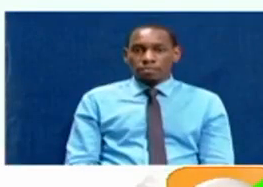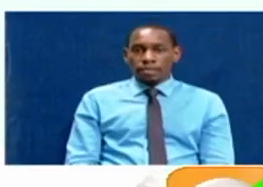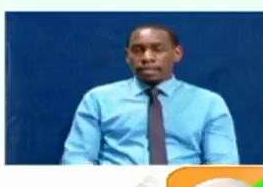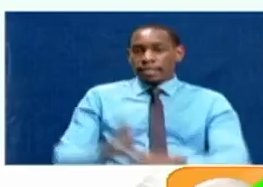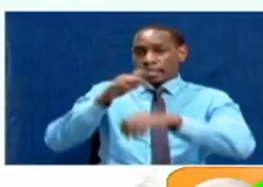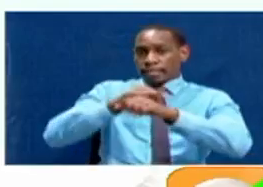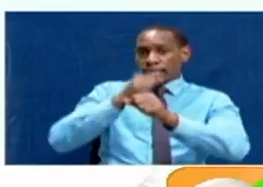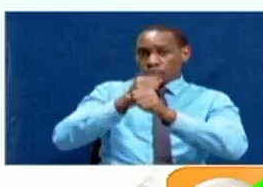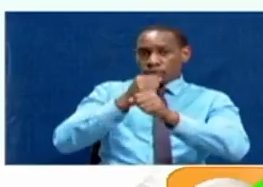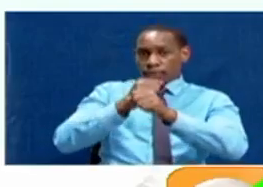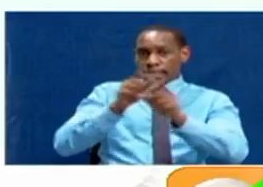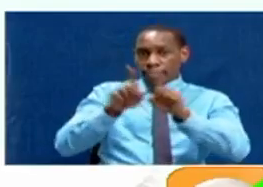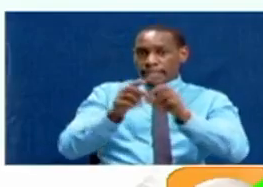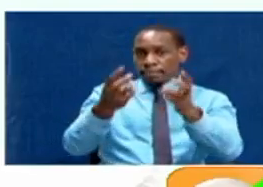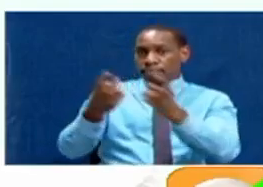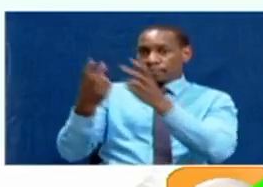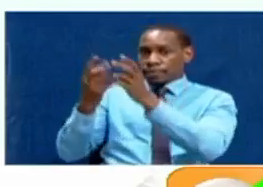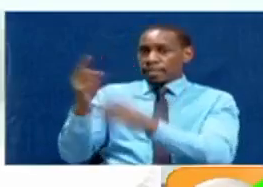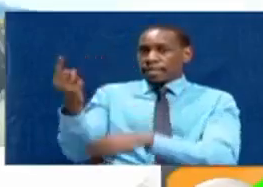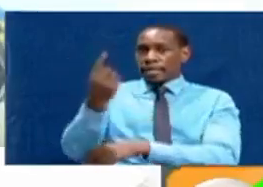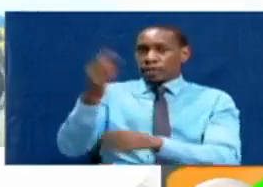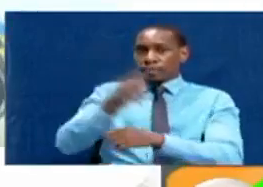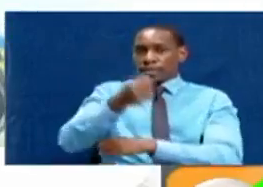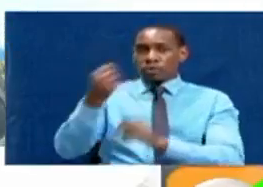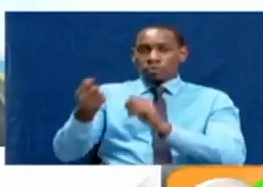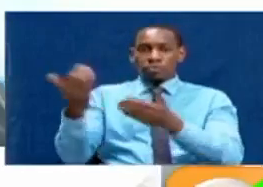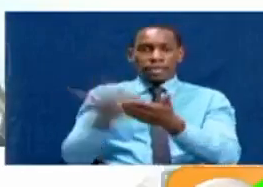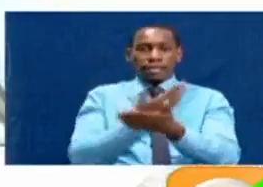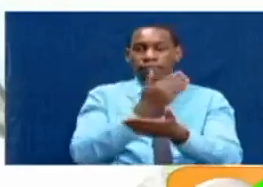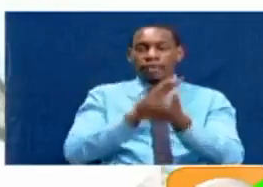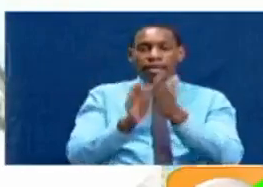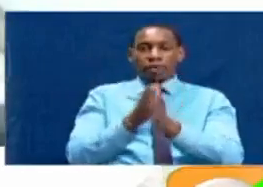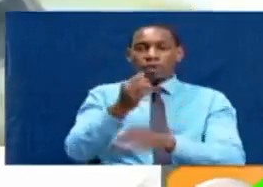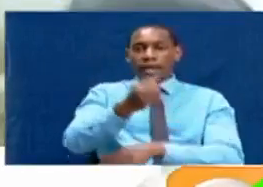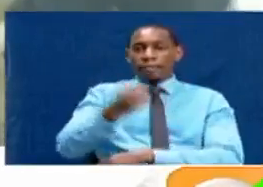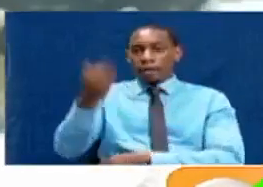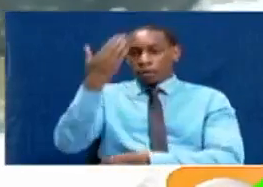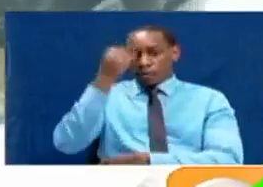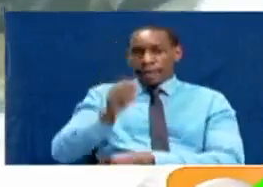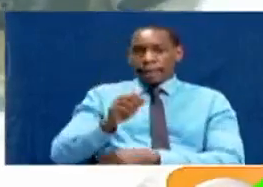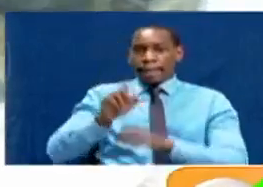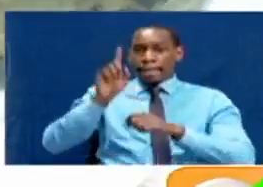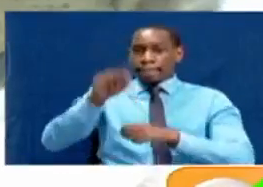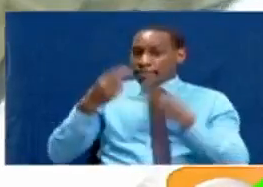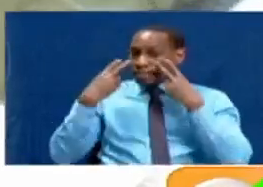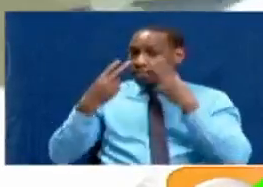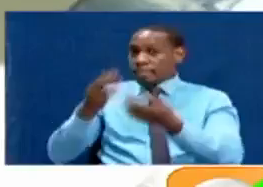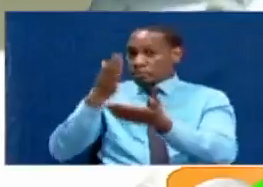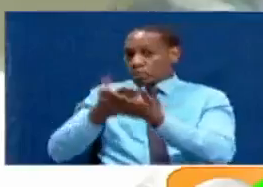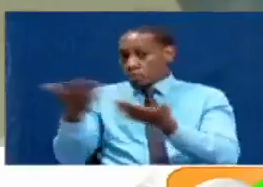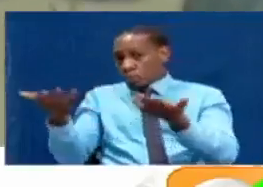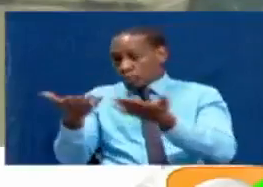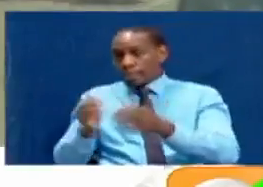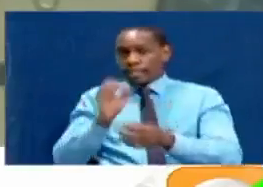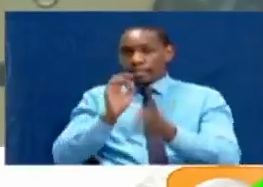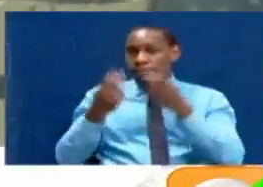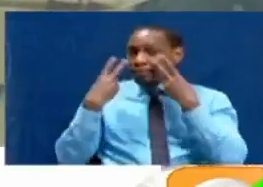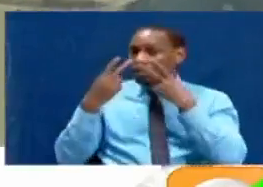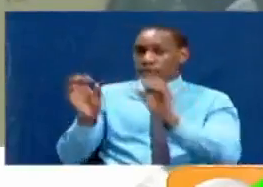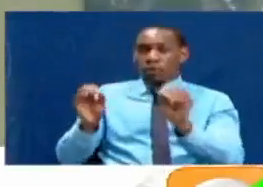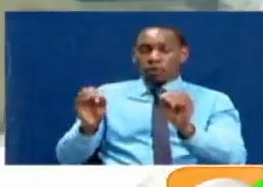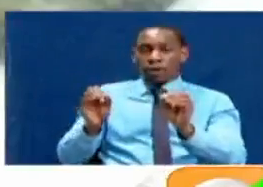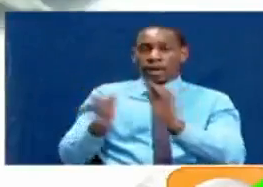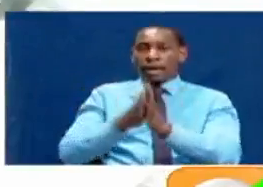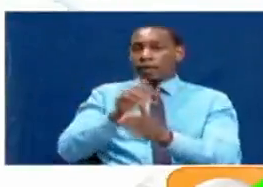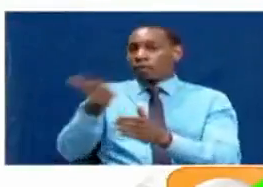When we are doing this kind of operation, the helicopter door is removed. There's no door because I have to see them physically. If you don't see them physically,